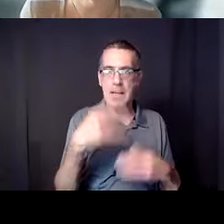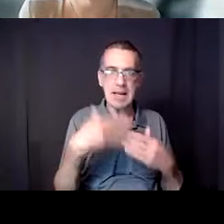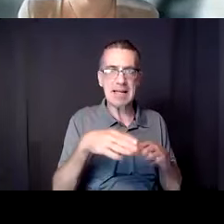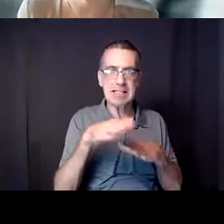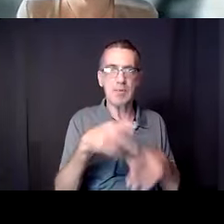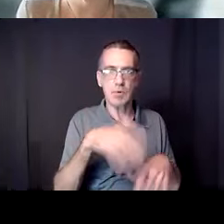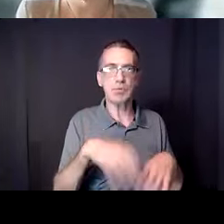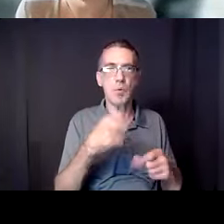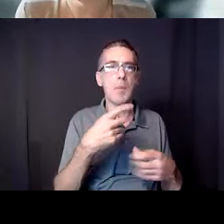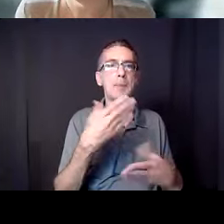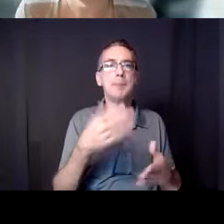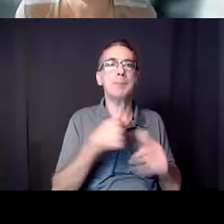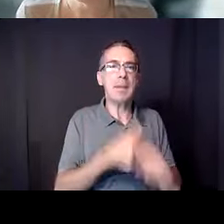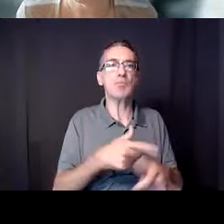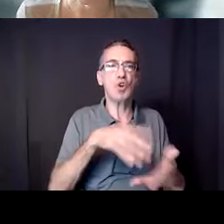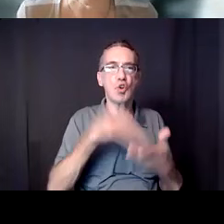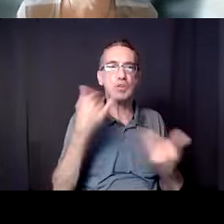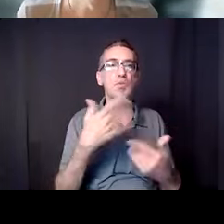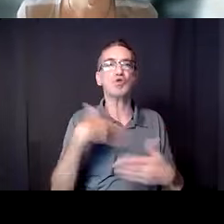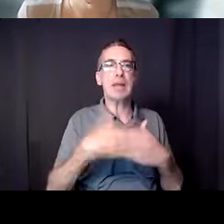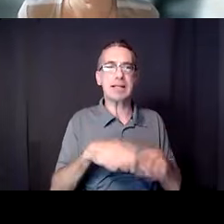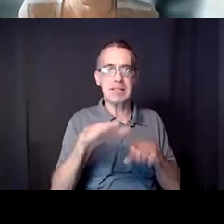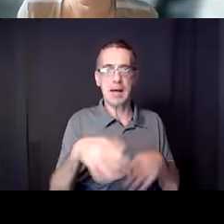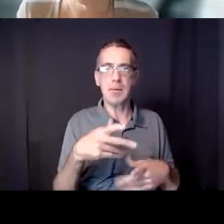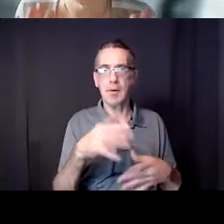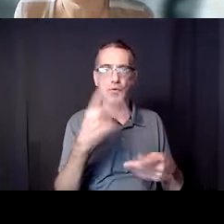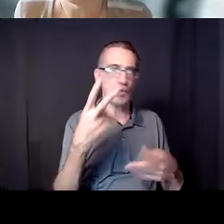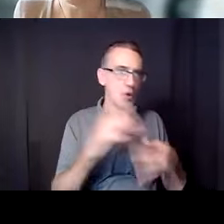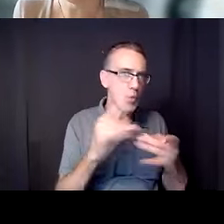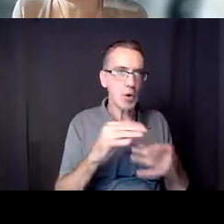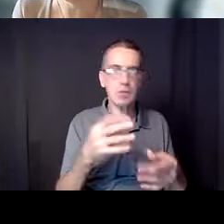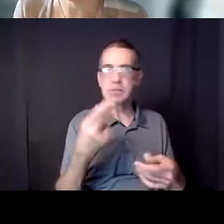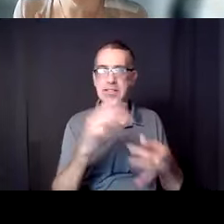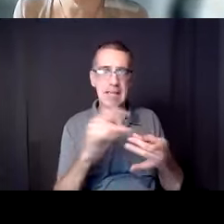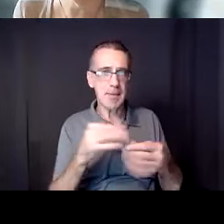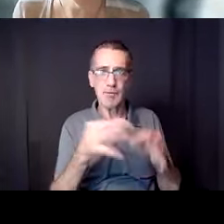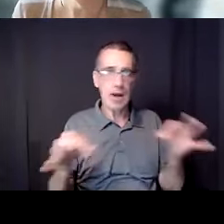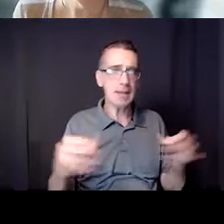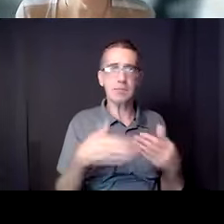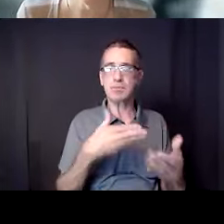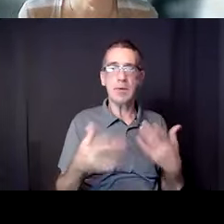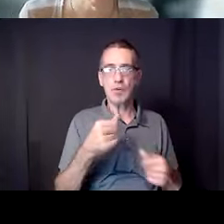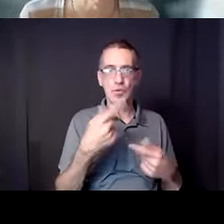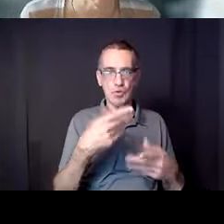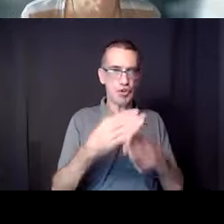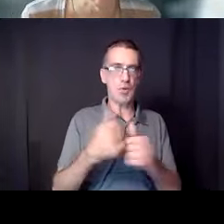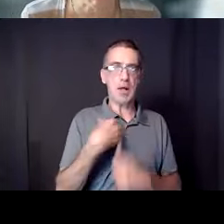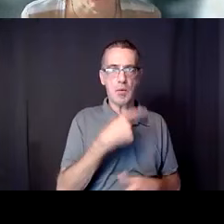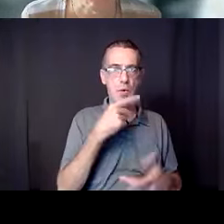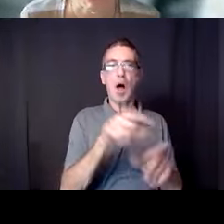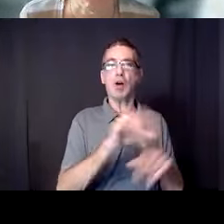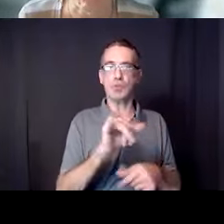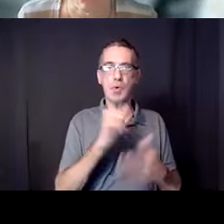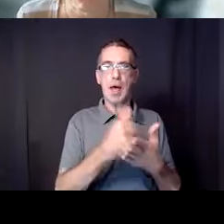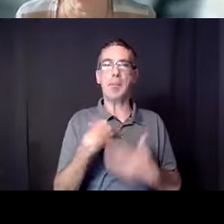take based on what you learned today. It can be a phrase, 2 or 3 words, a statement, but if you would share that with us, that's going to also